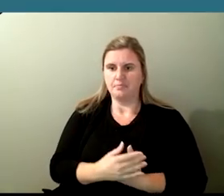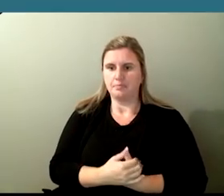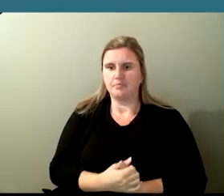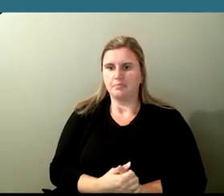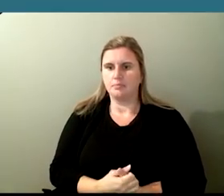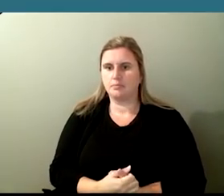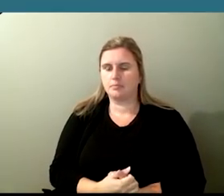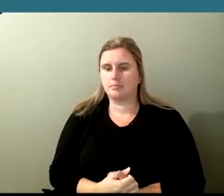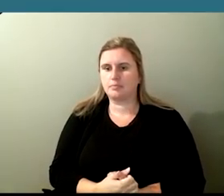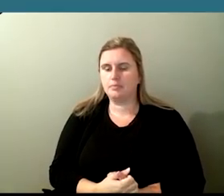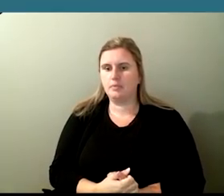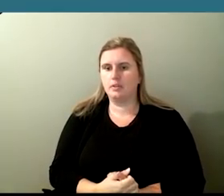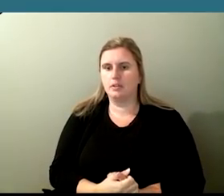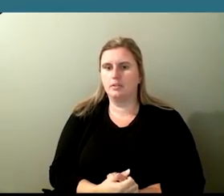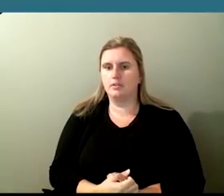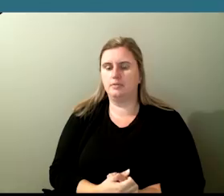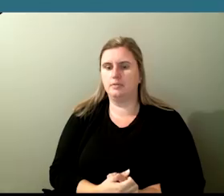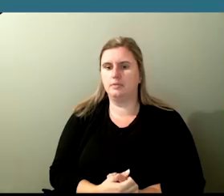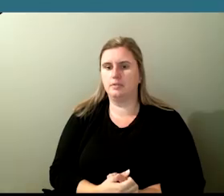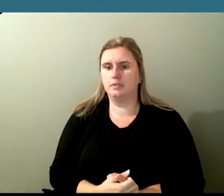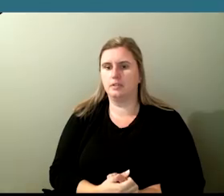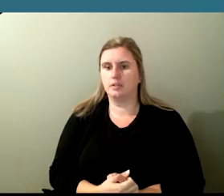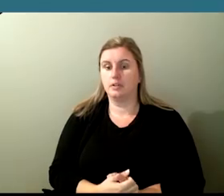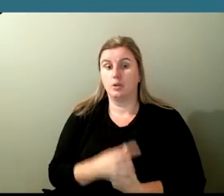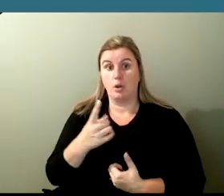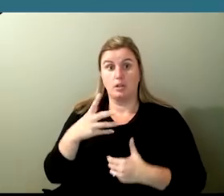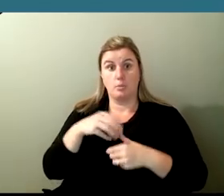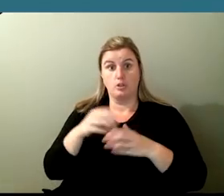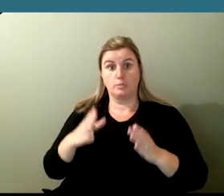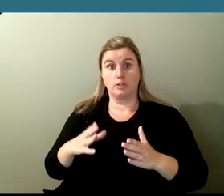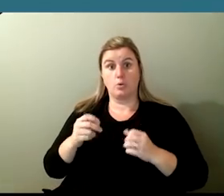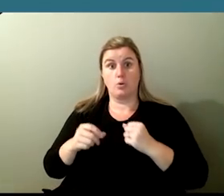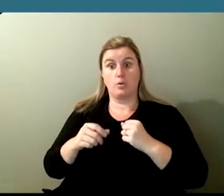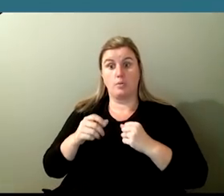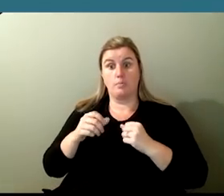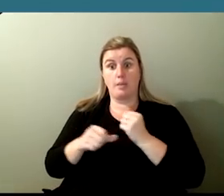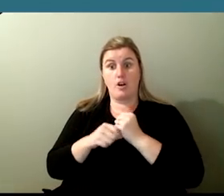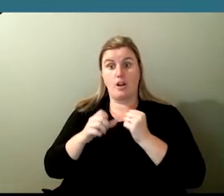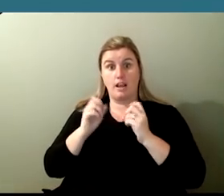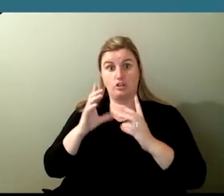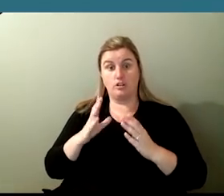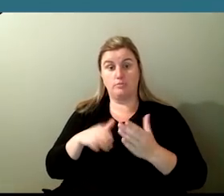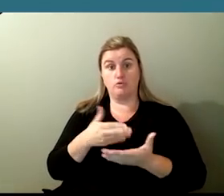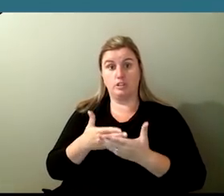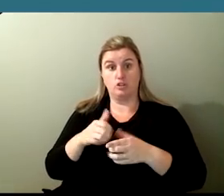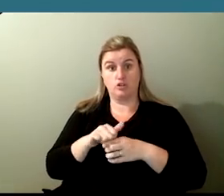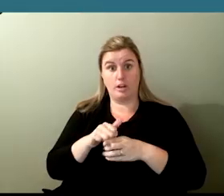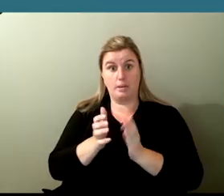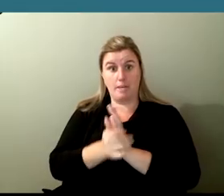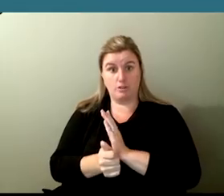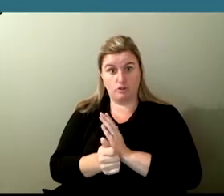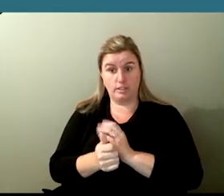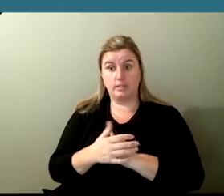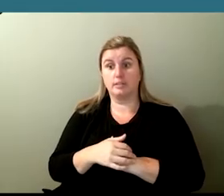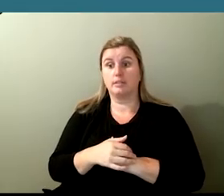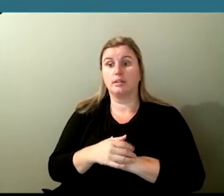Once the participant or the peer educator has actually reached training mastery,